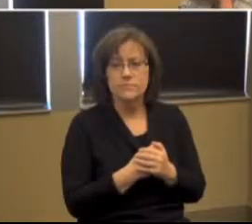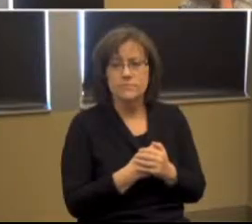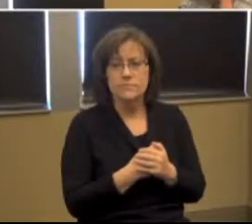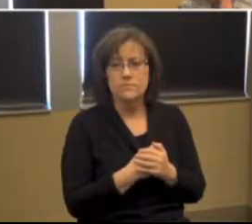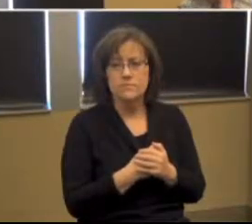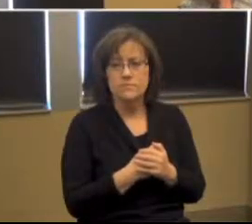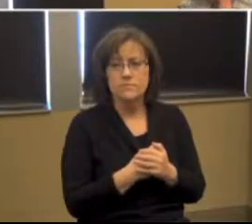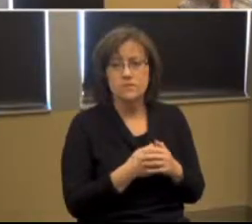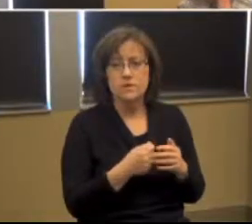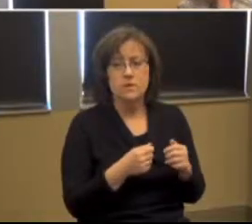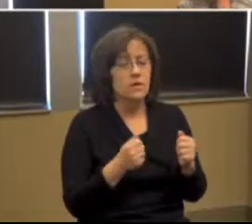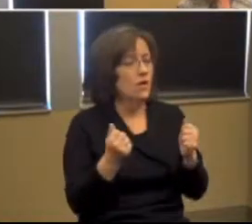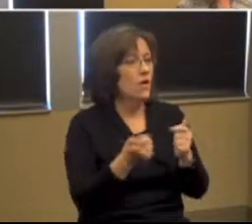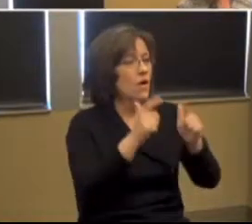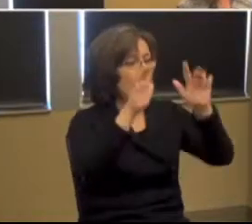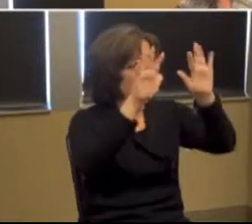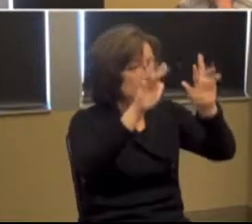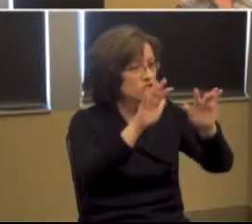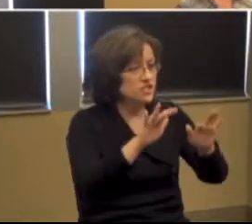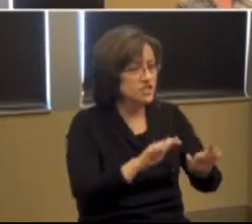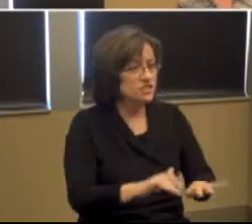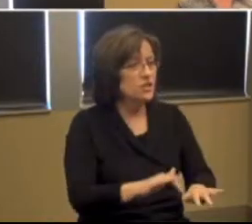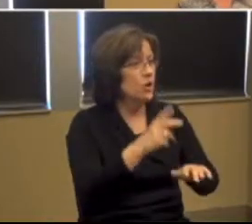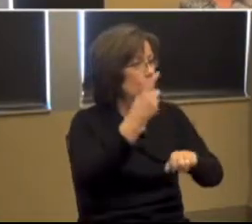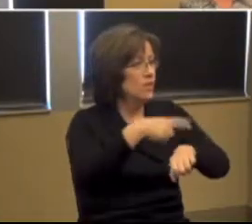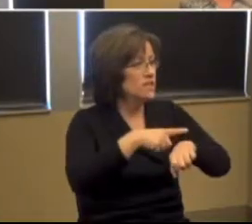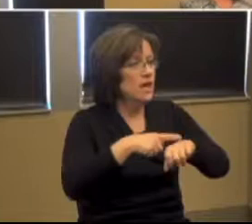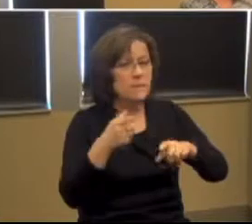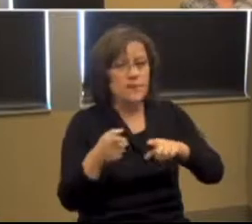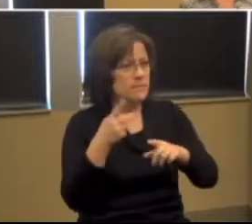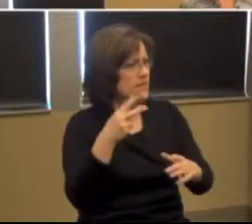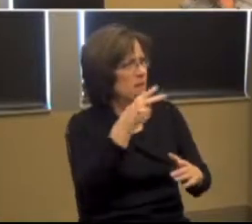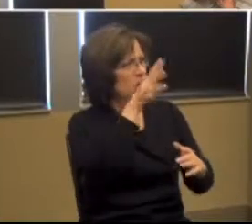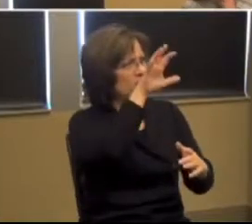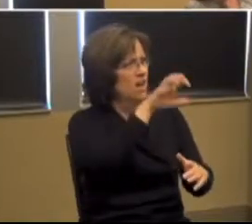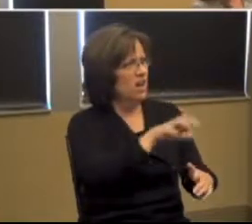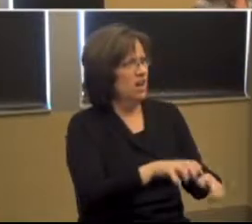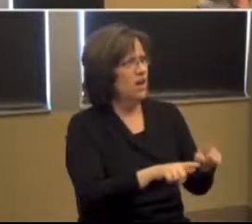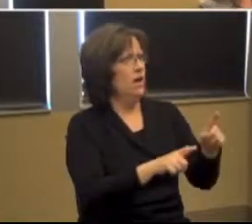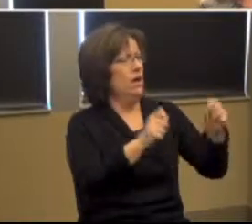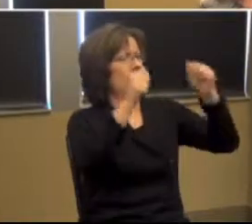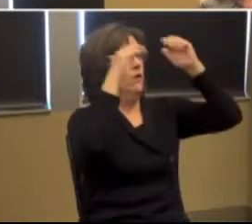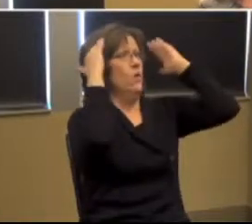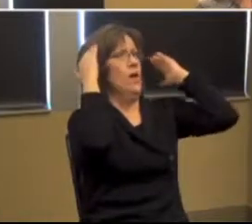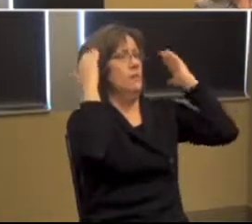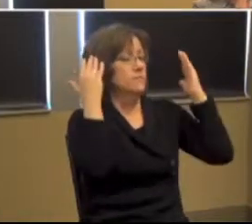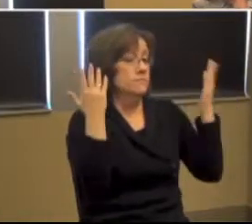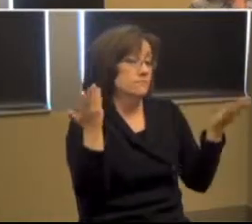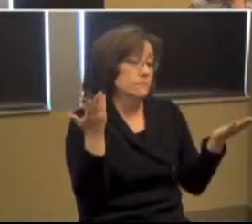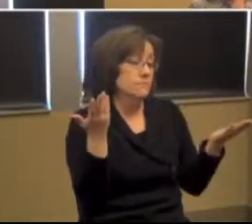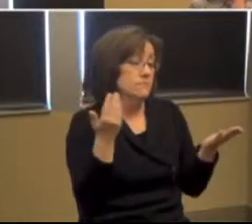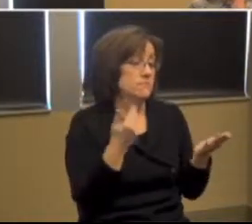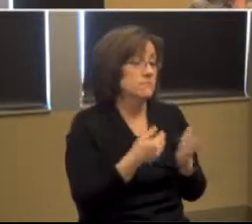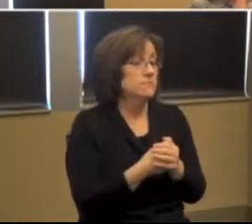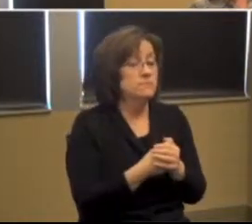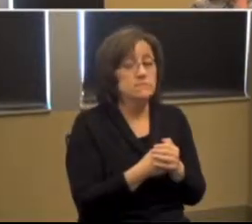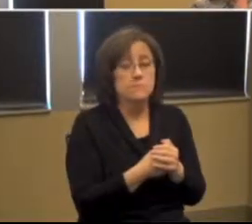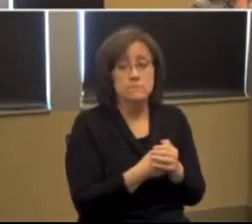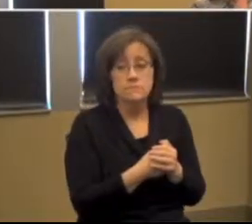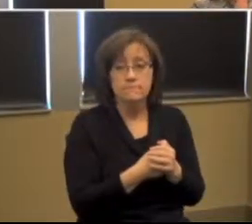Can they have all information on there at one time, which may be really overwhelming for some students?